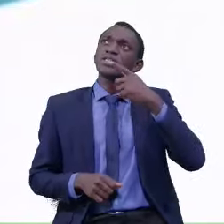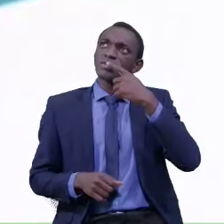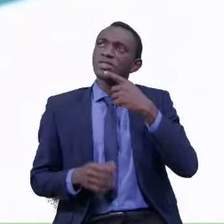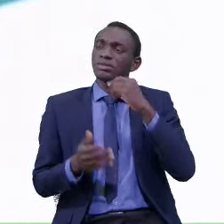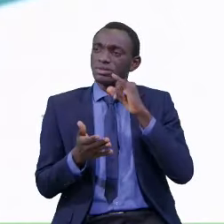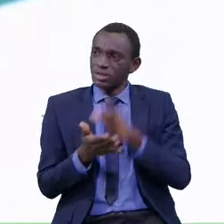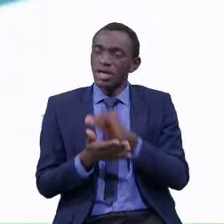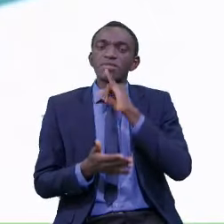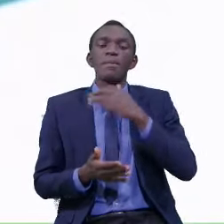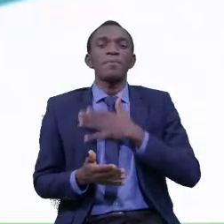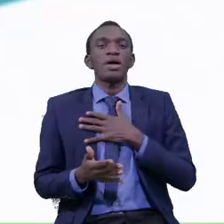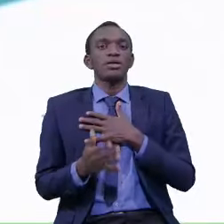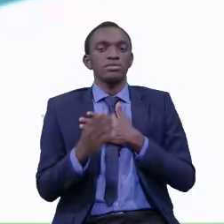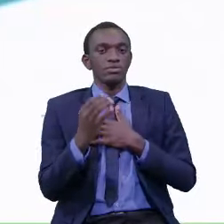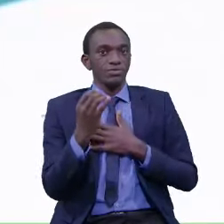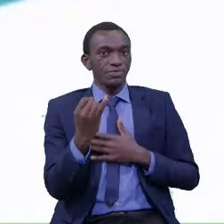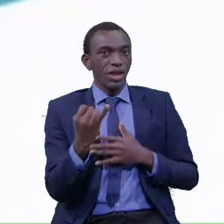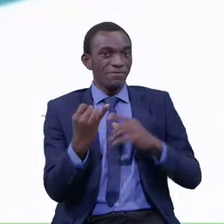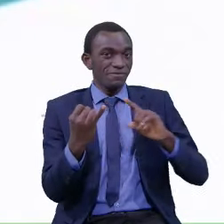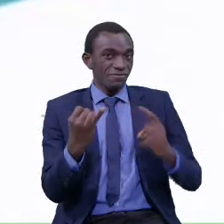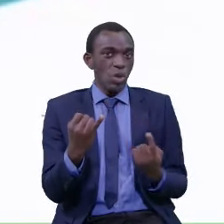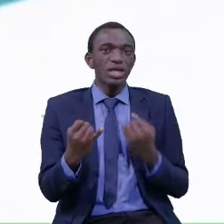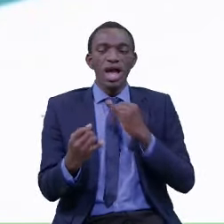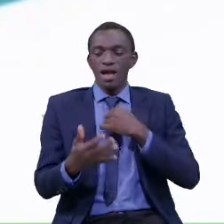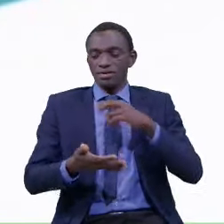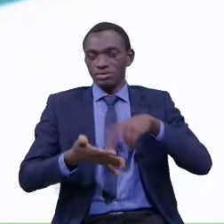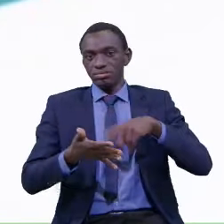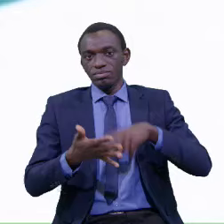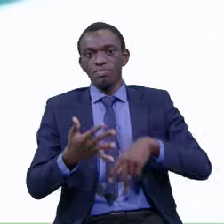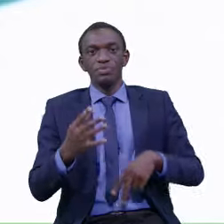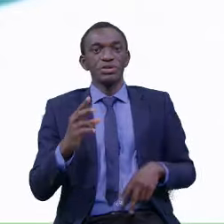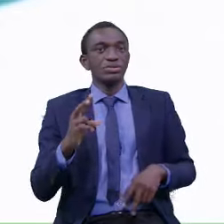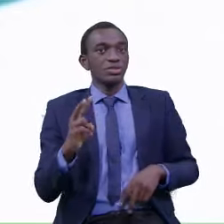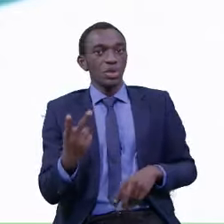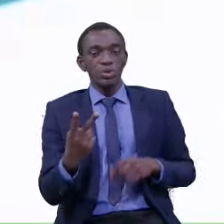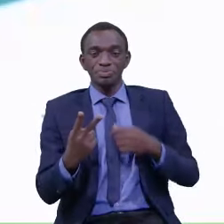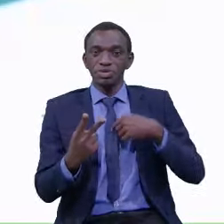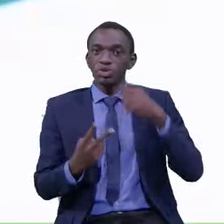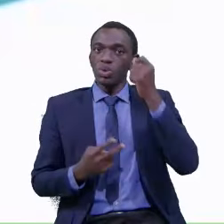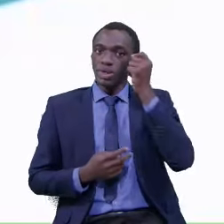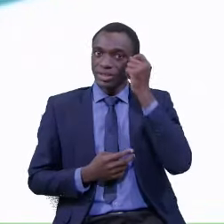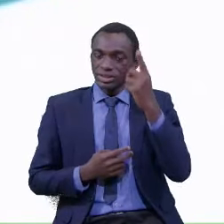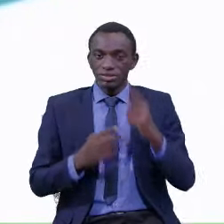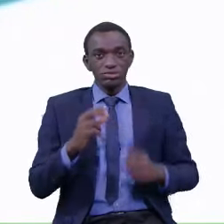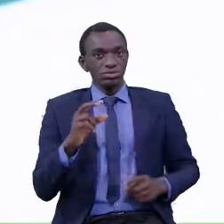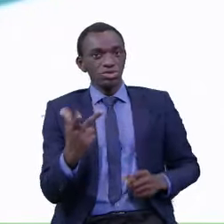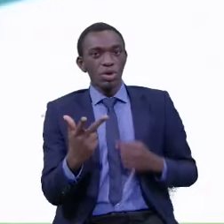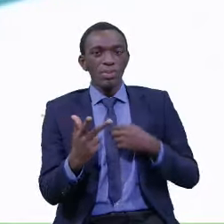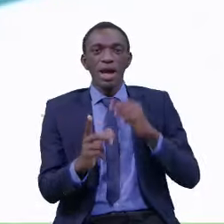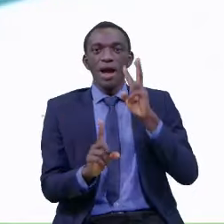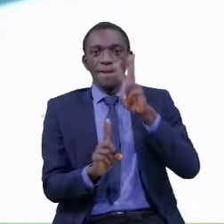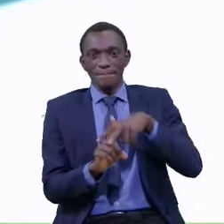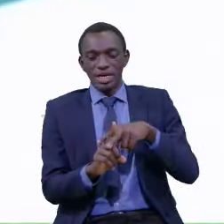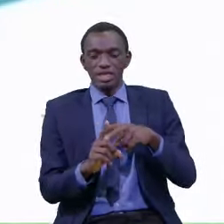read, I understand, I apply, I practice. You